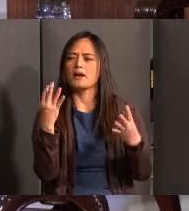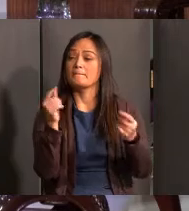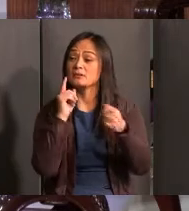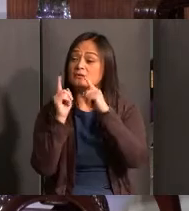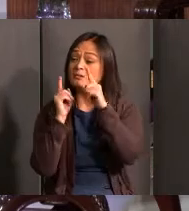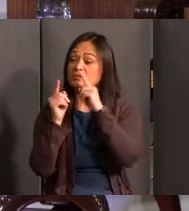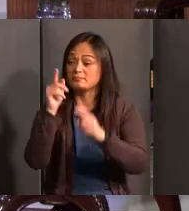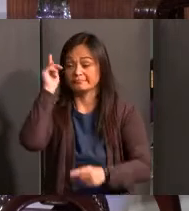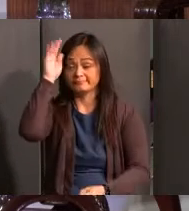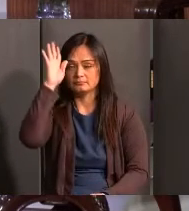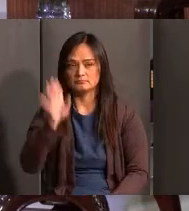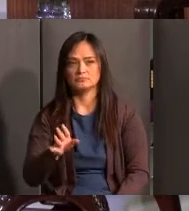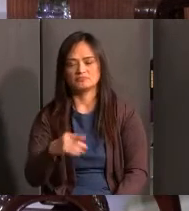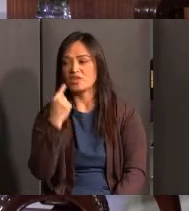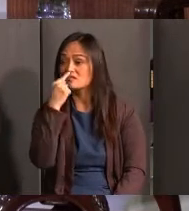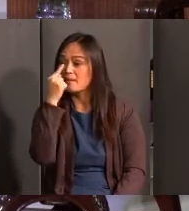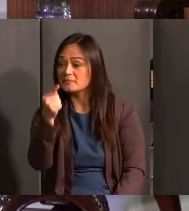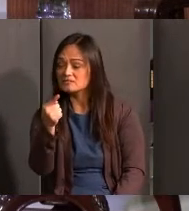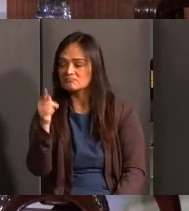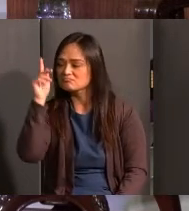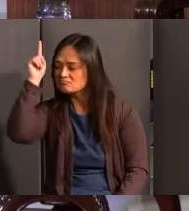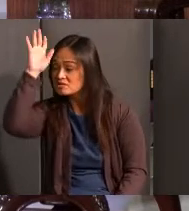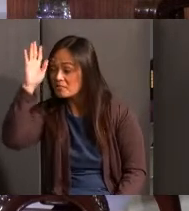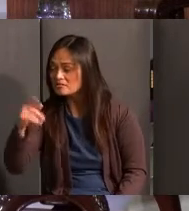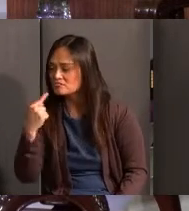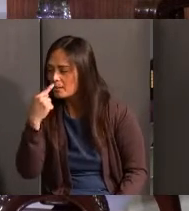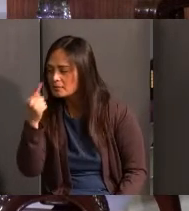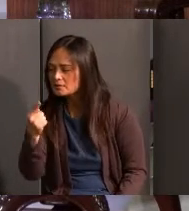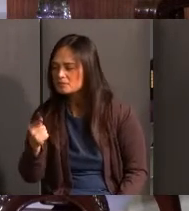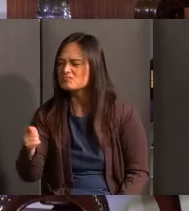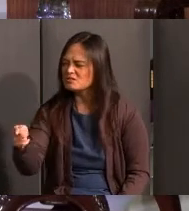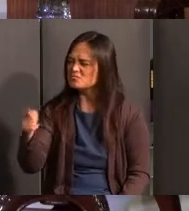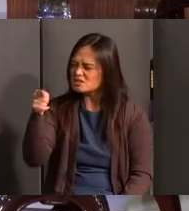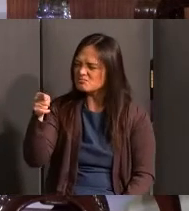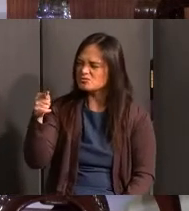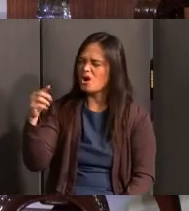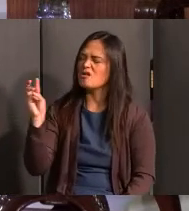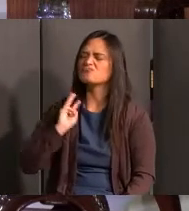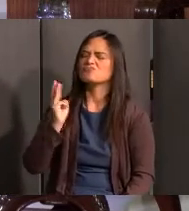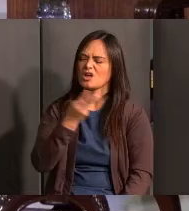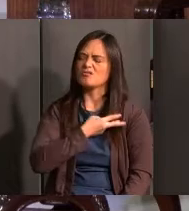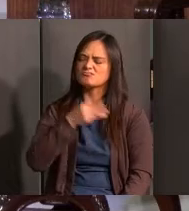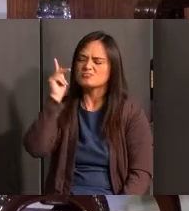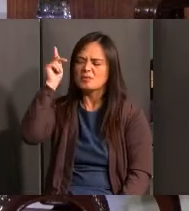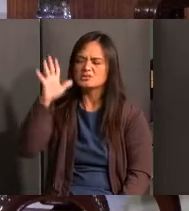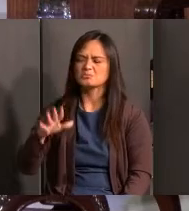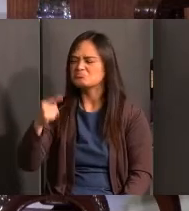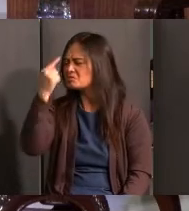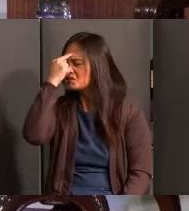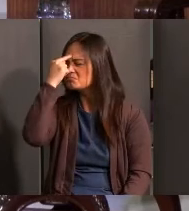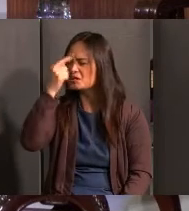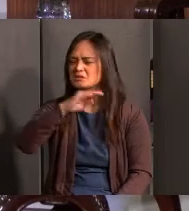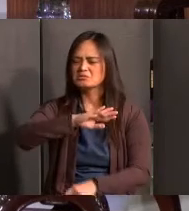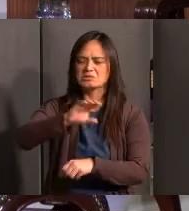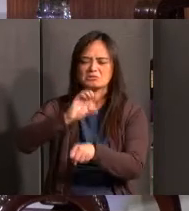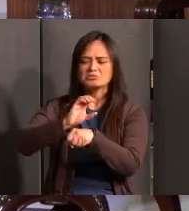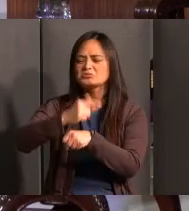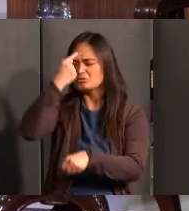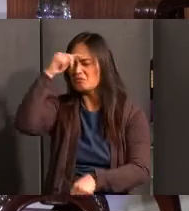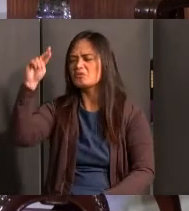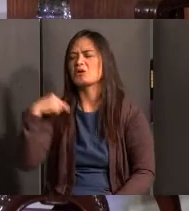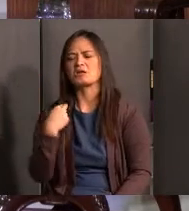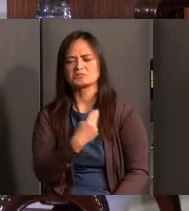And I tell them, you see, tayo mga pastor, minsan akala natin, yung church ay para sa atin lang.